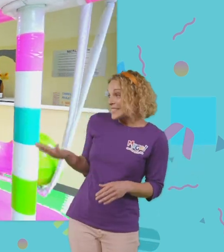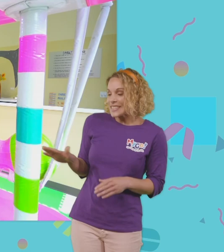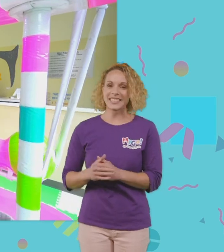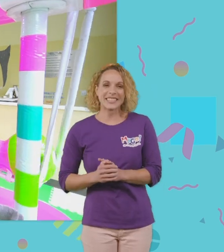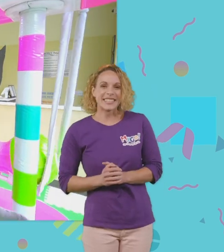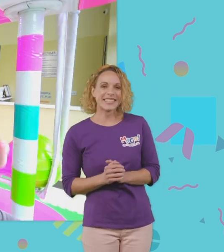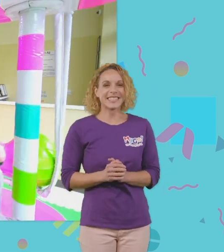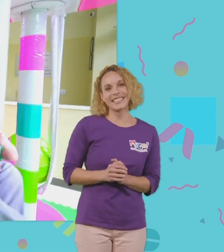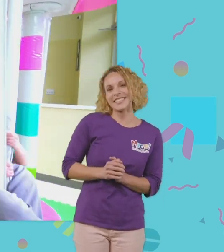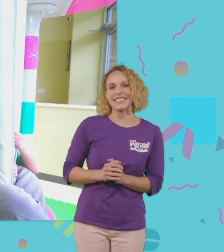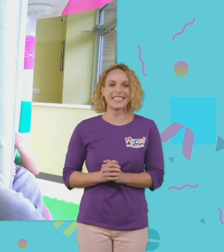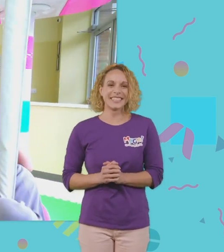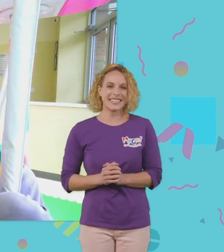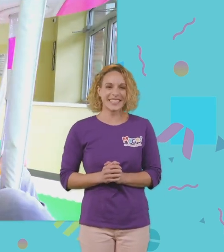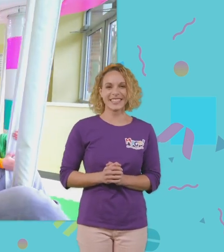Oh, sorry, buddy.